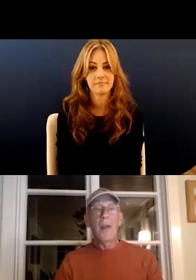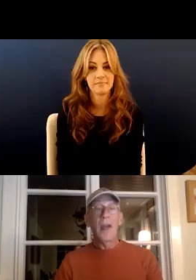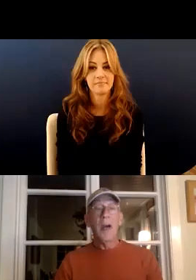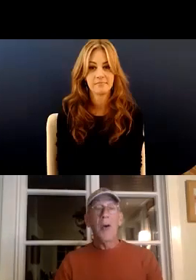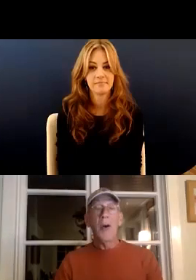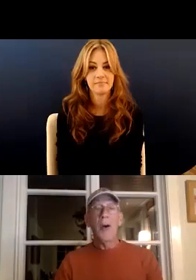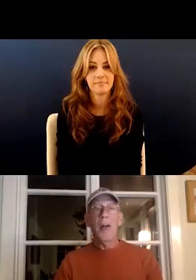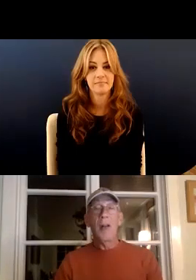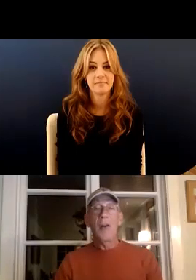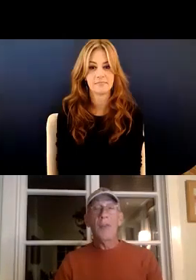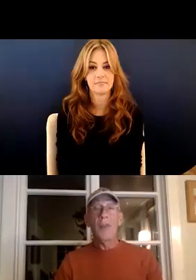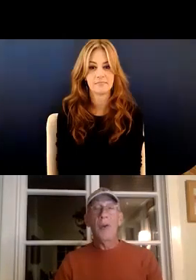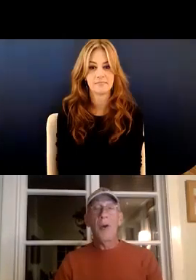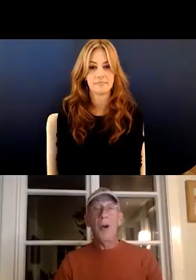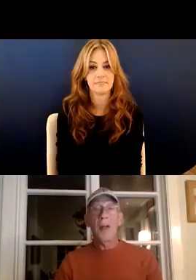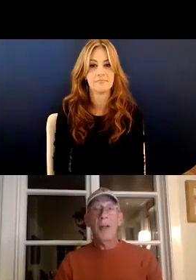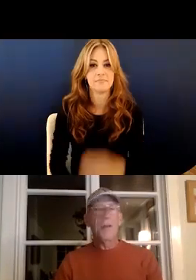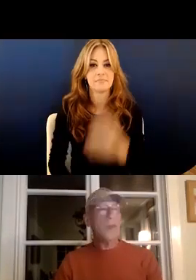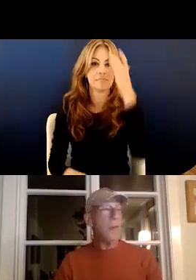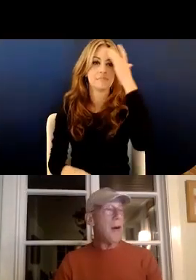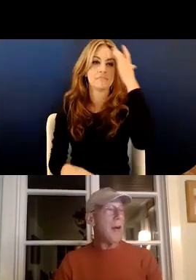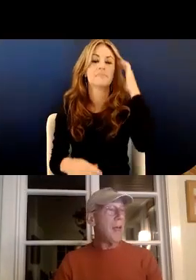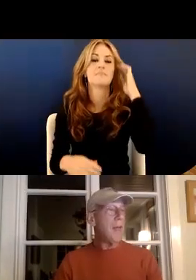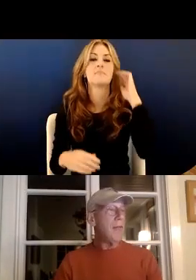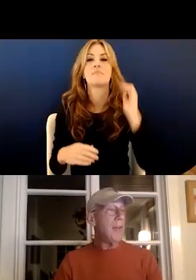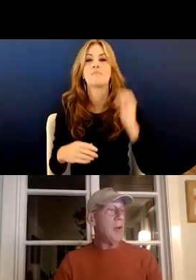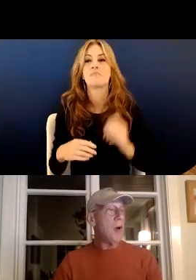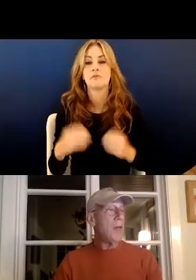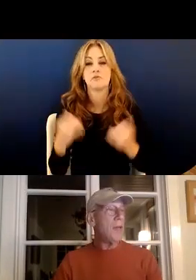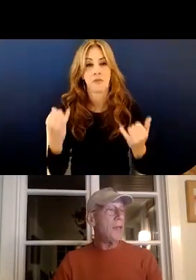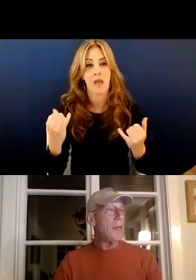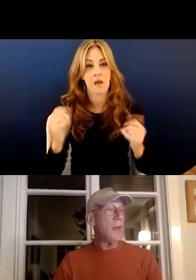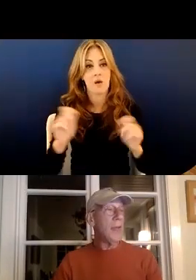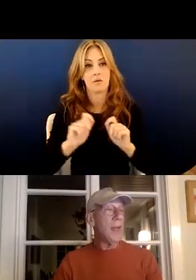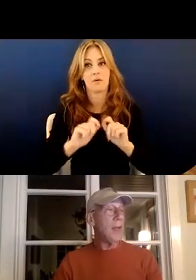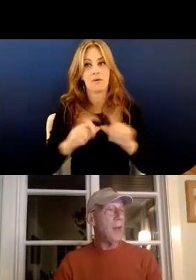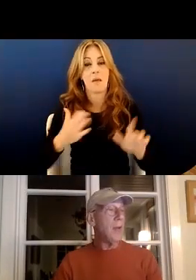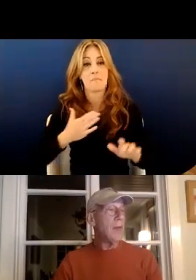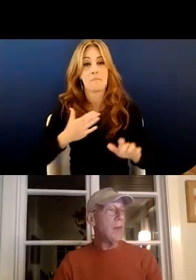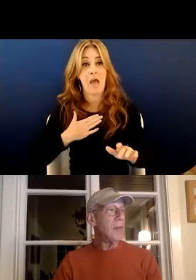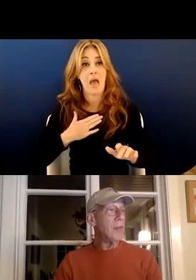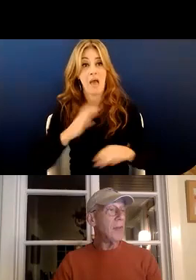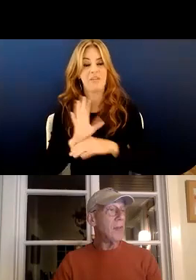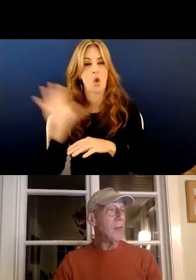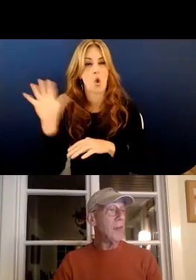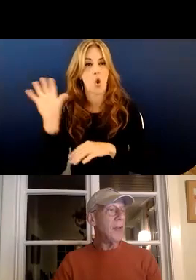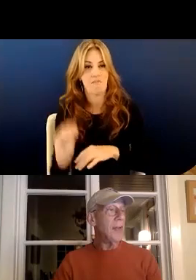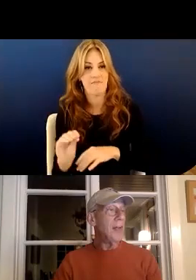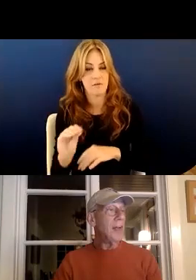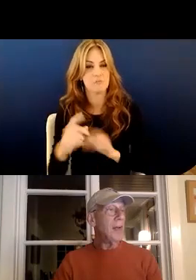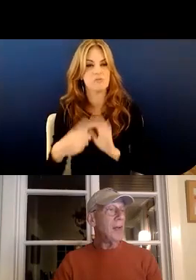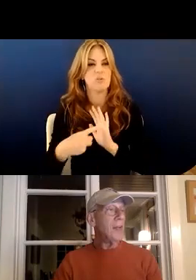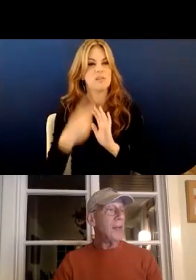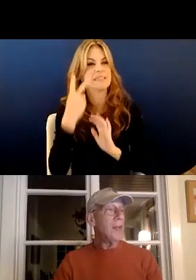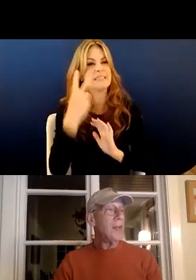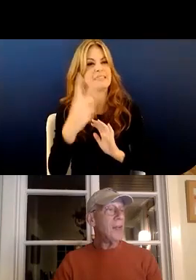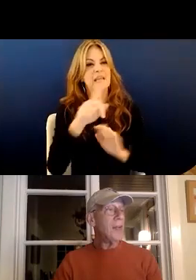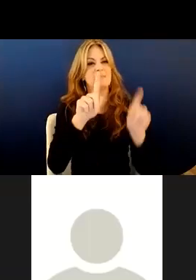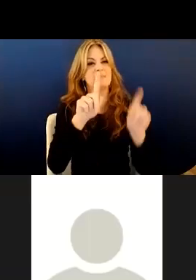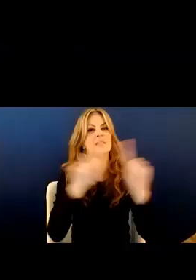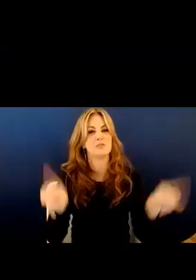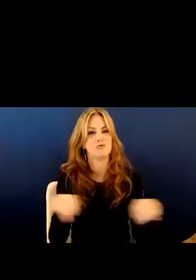Here we go. I'll also turn my video off so that you can focus on the screen and save a